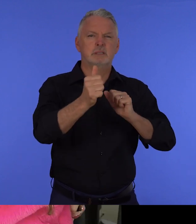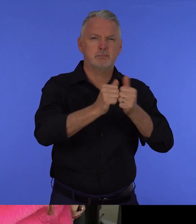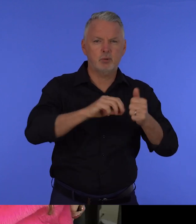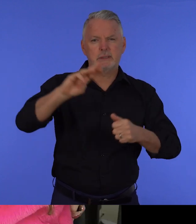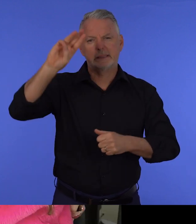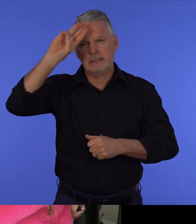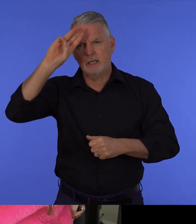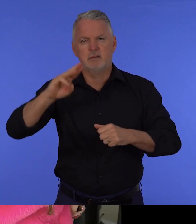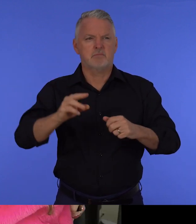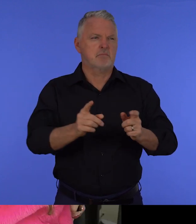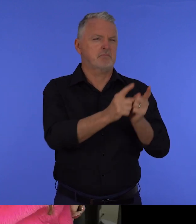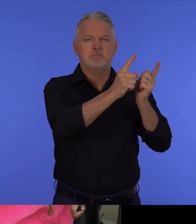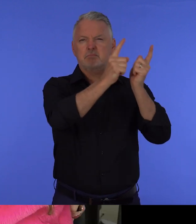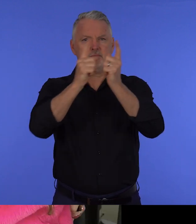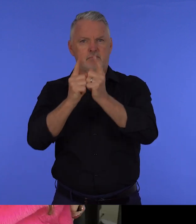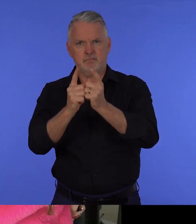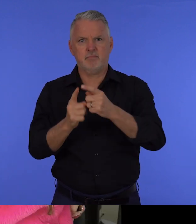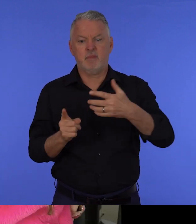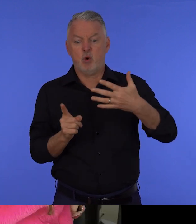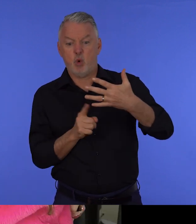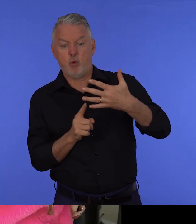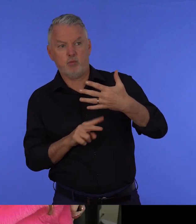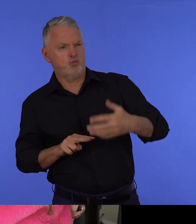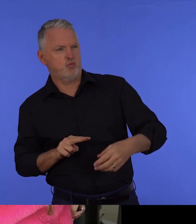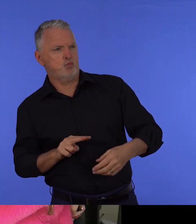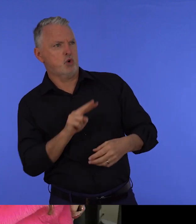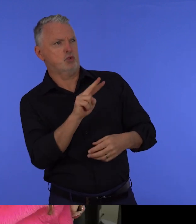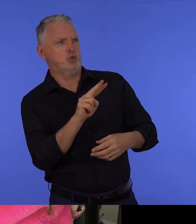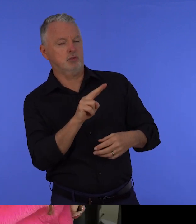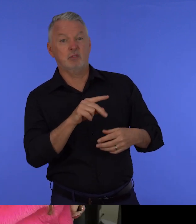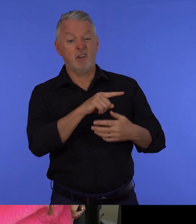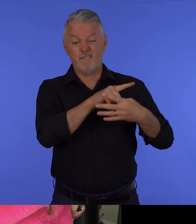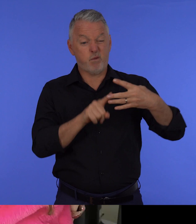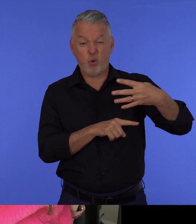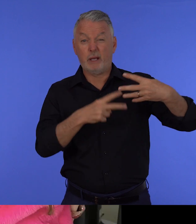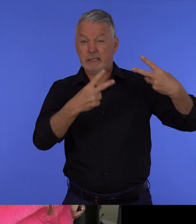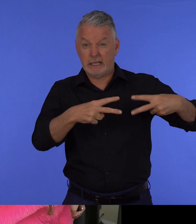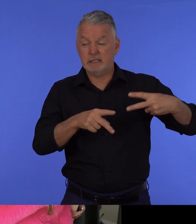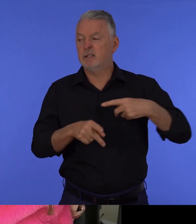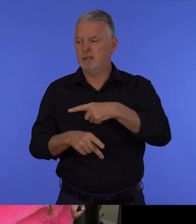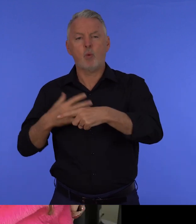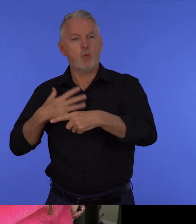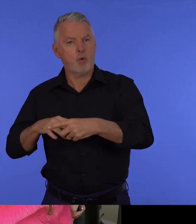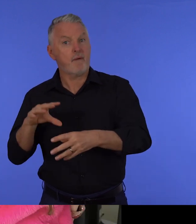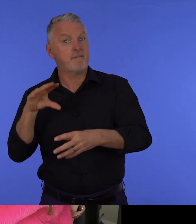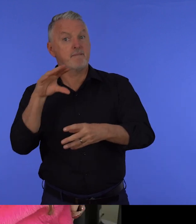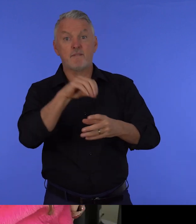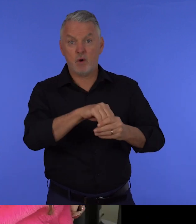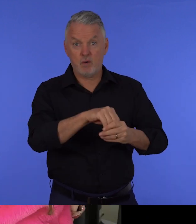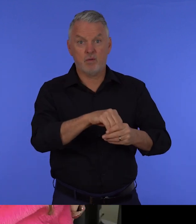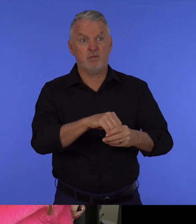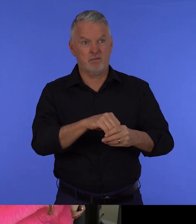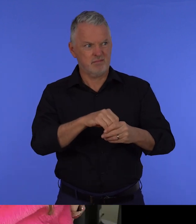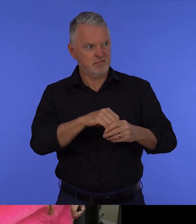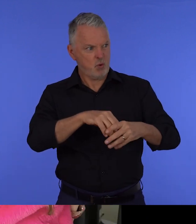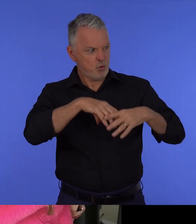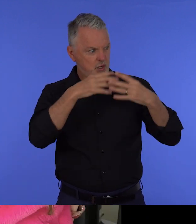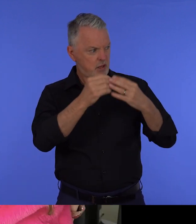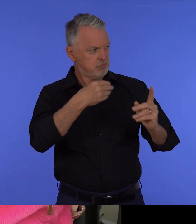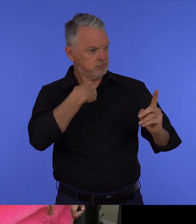in the community. They've done scouts and sports and just about everything, dancing that you can think